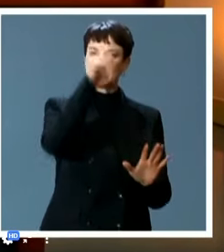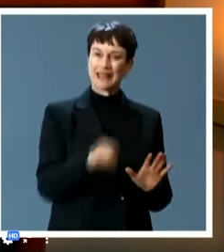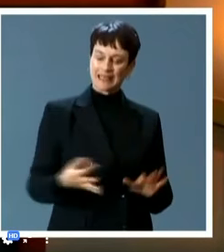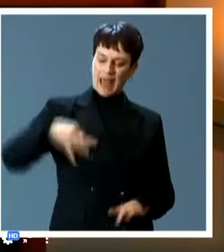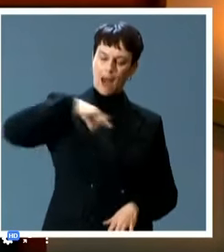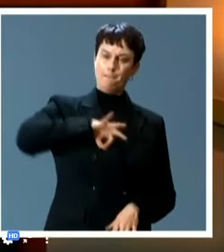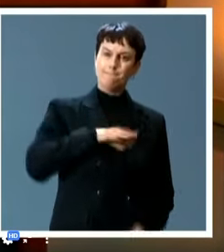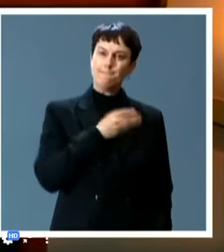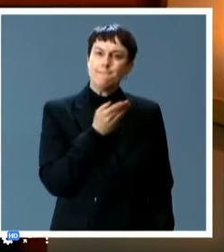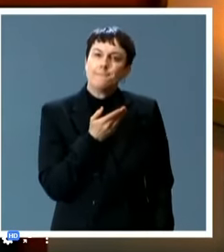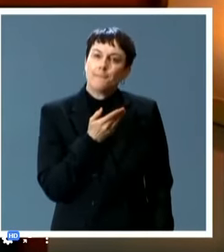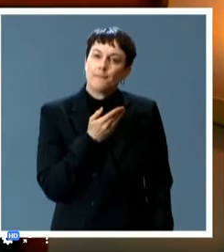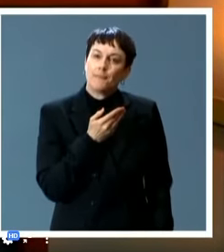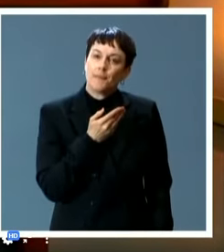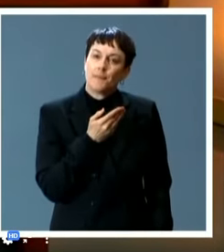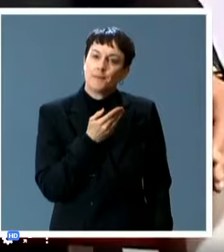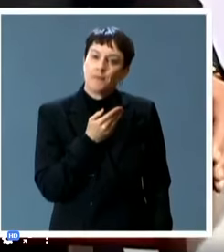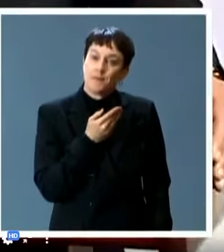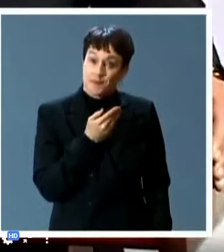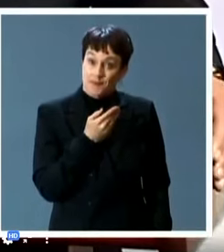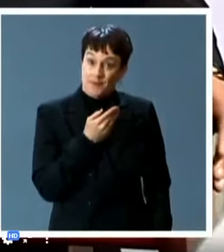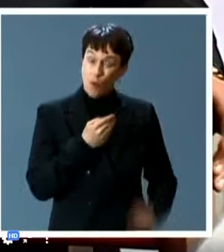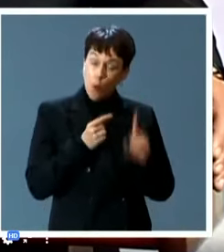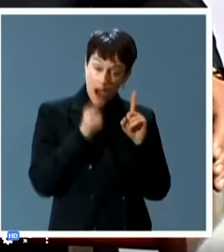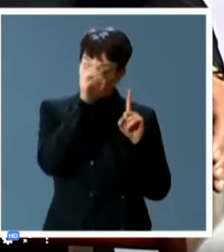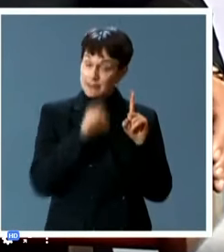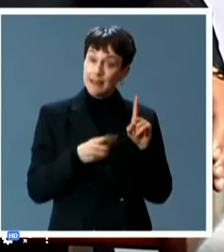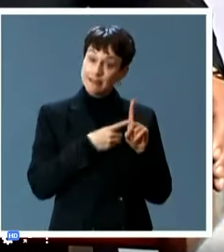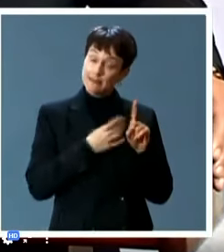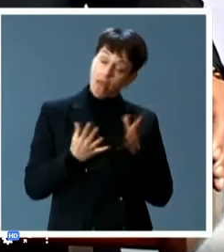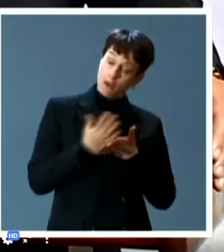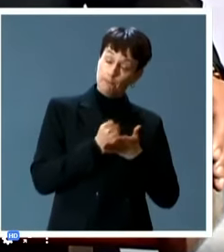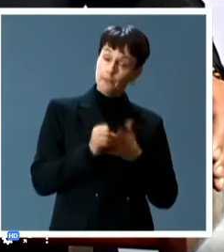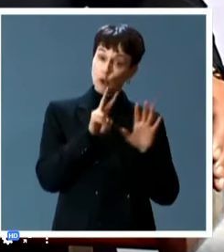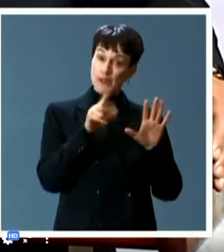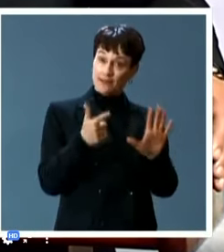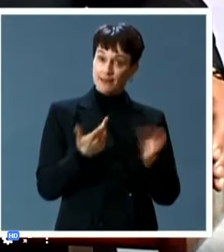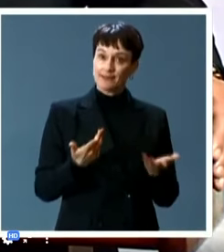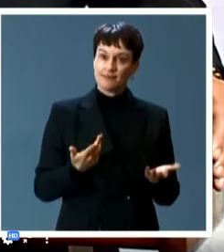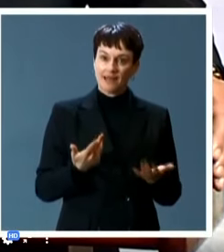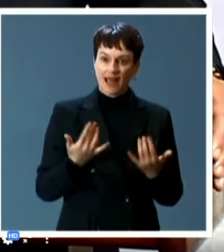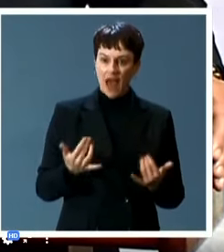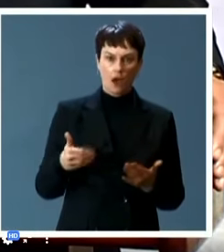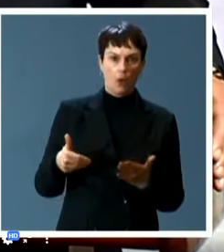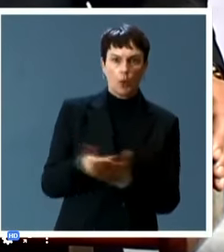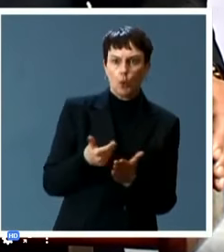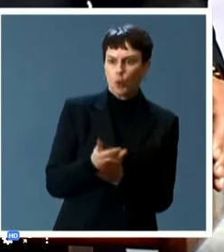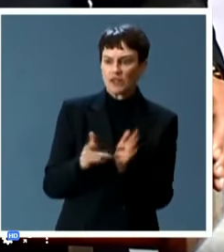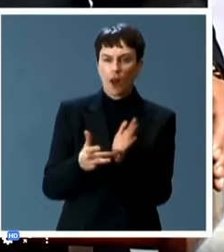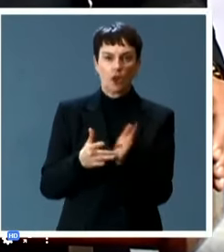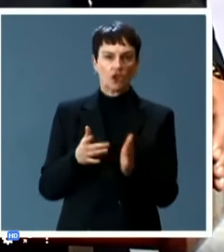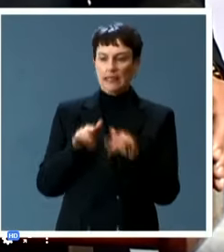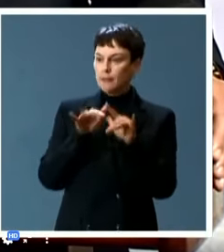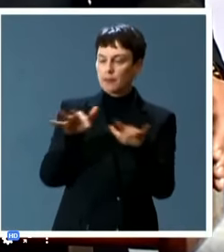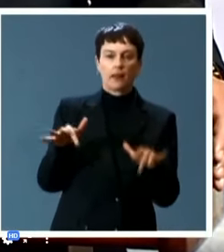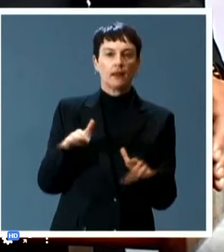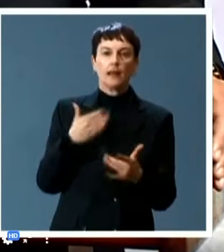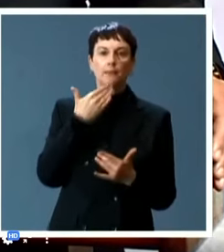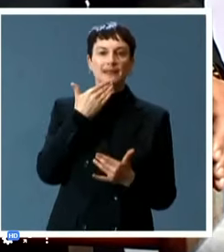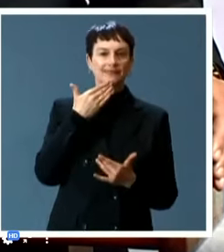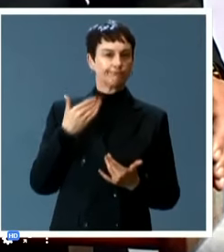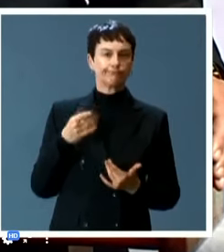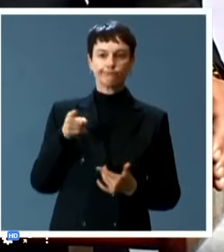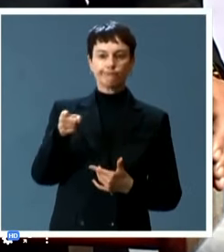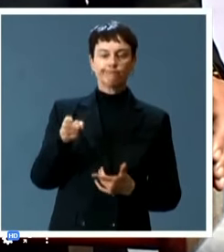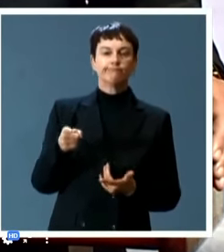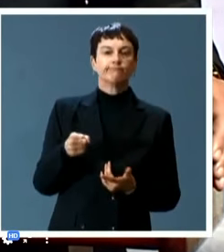income. Low-skilled workers face an onslaught from new technologies, automation, the offshoring of manufacturing, and the